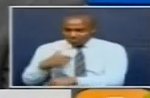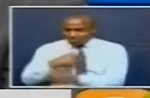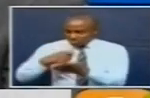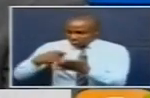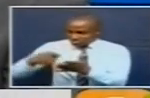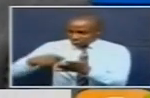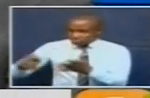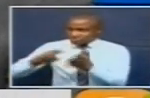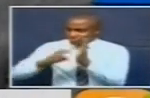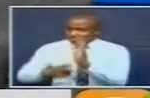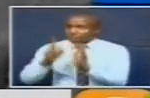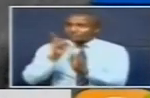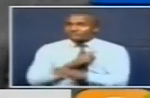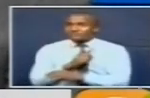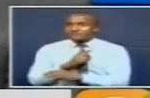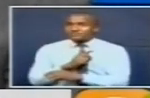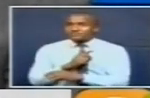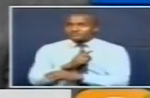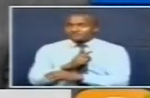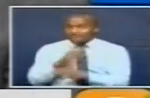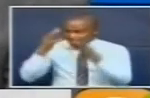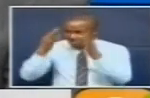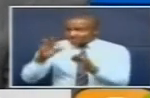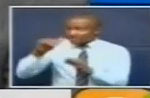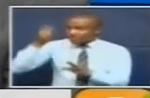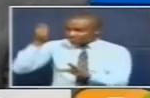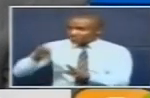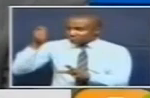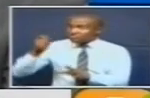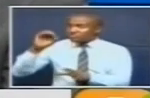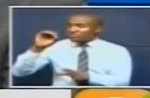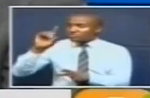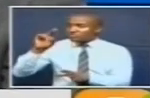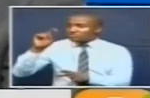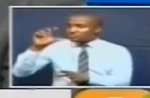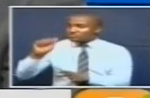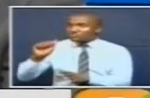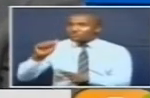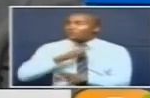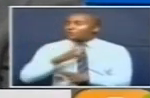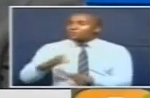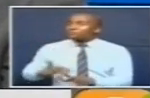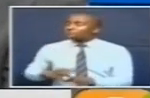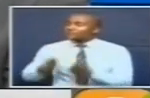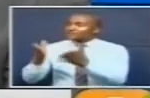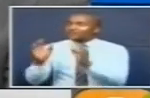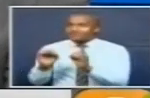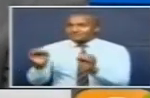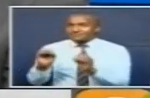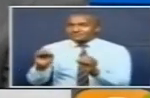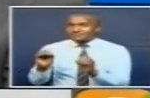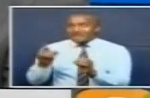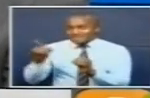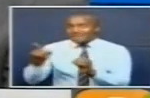contract, according to the decision by Justice Odunga, there was no commission in place. And the reason that tender